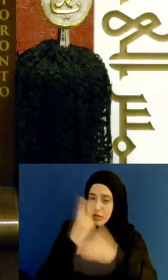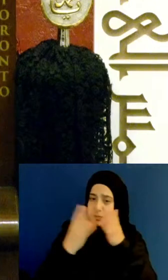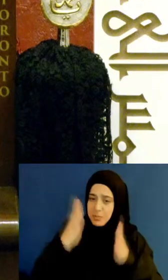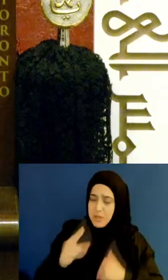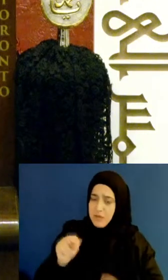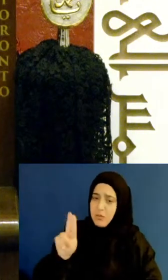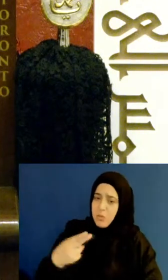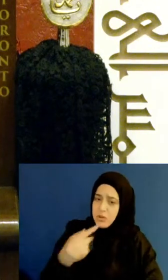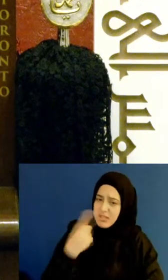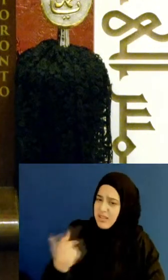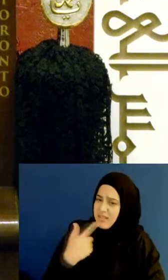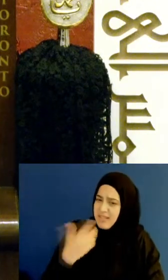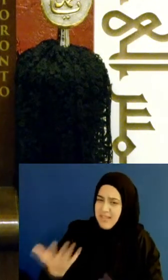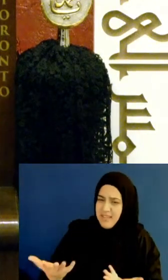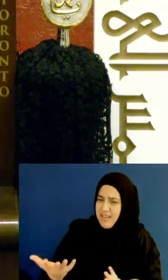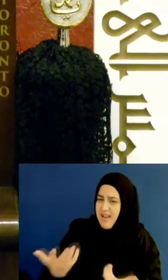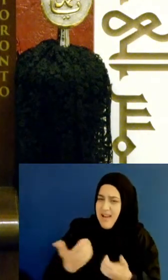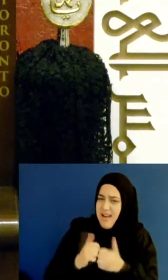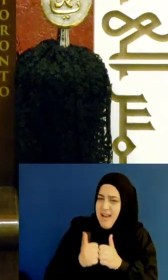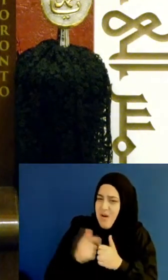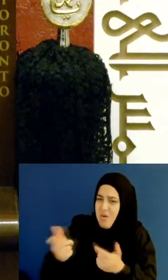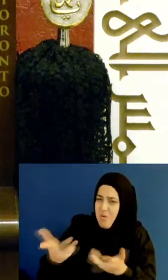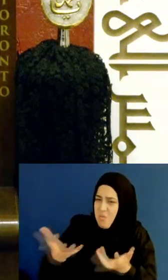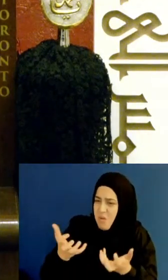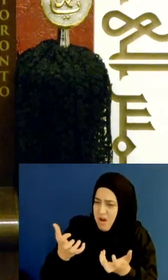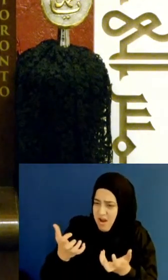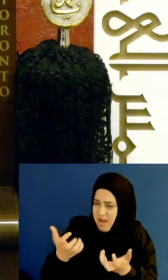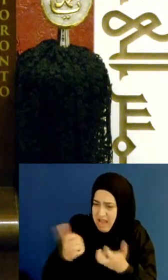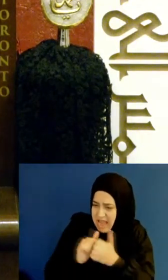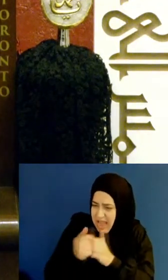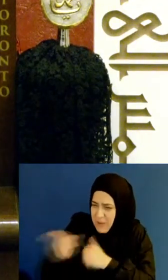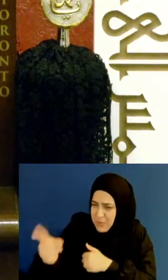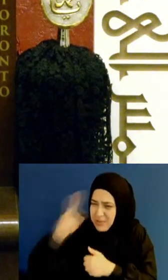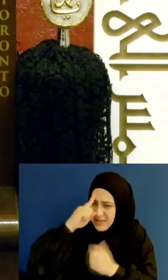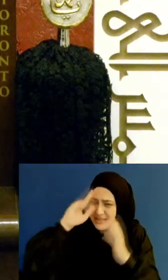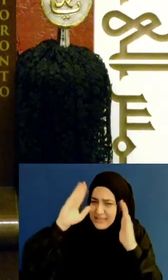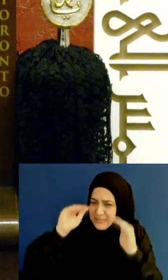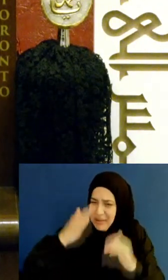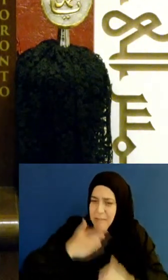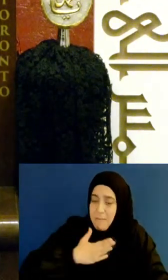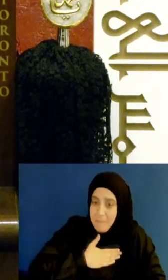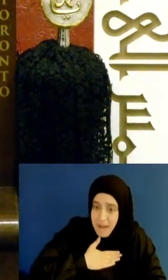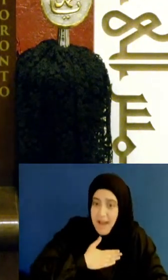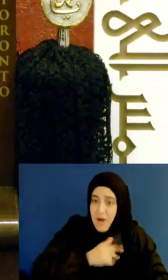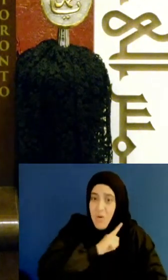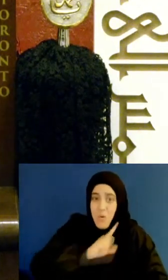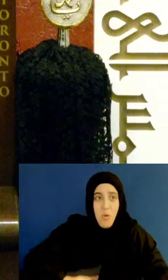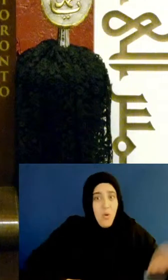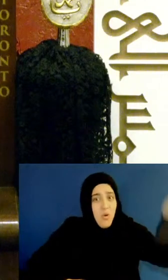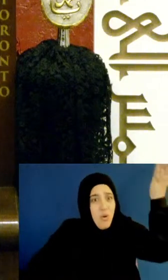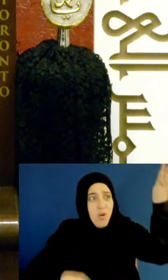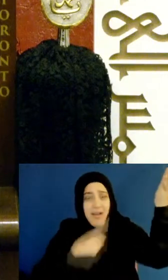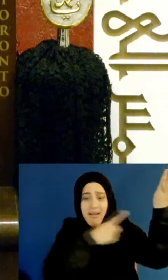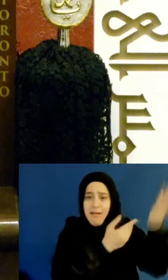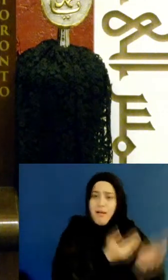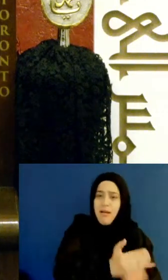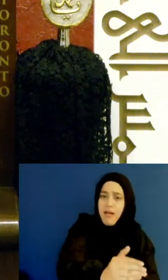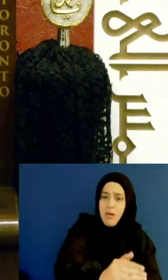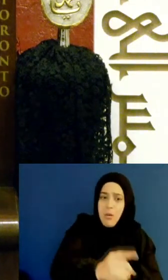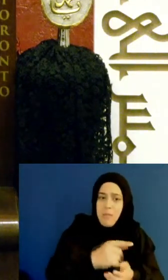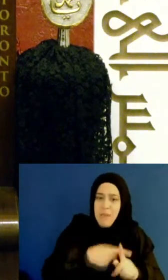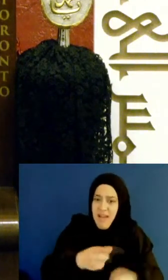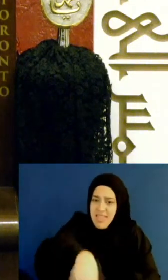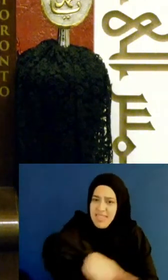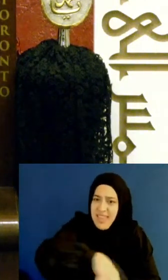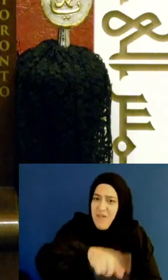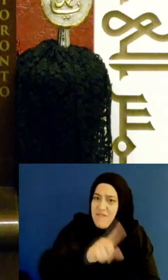you expect my Lord to turn them away when they were the first ones to believe with